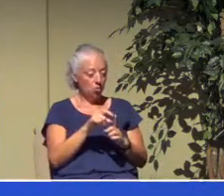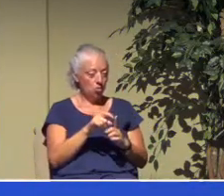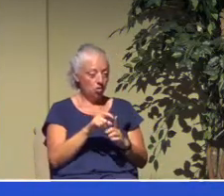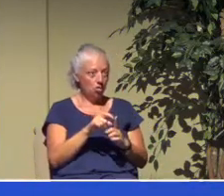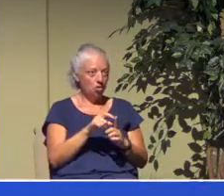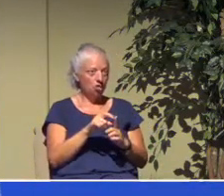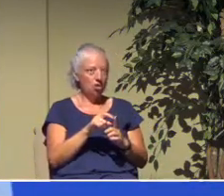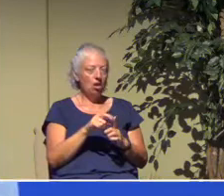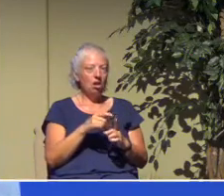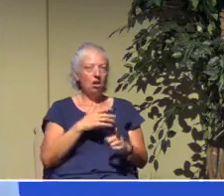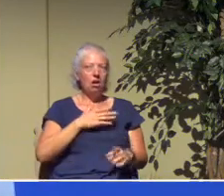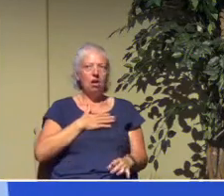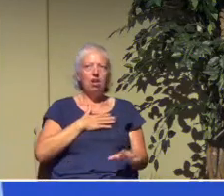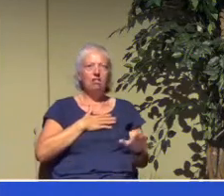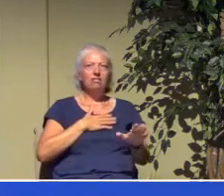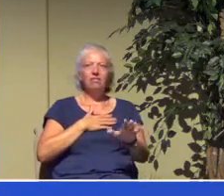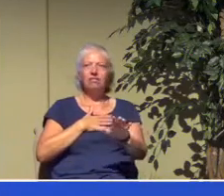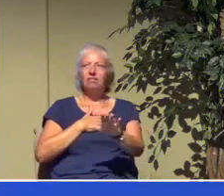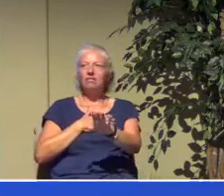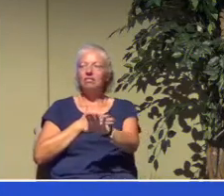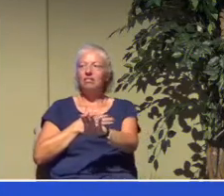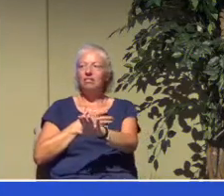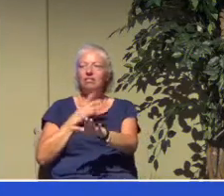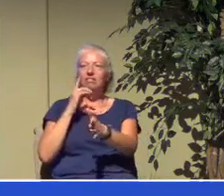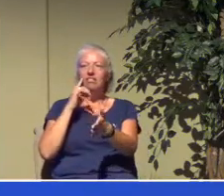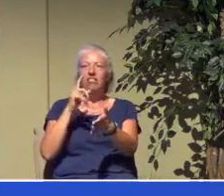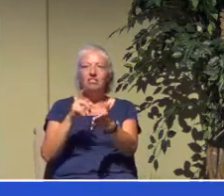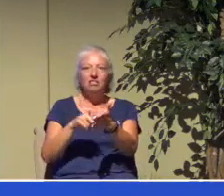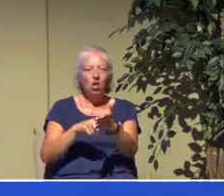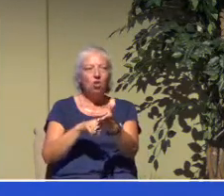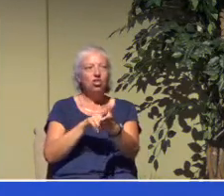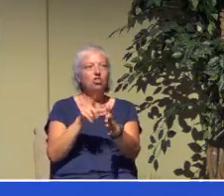the congregation a palpable sense of relaxing.